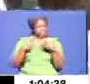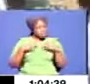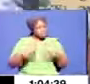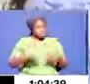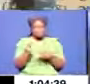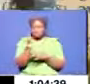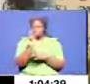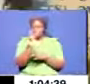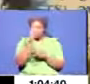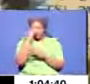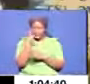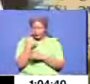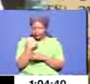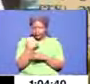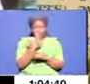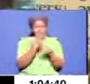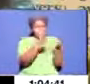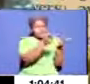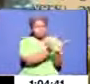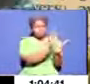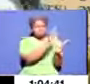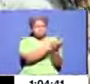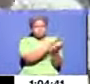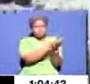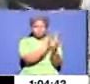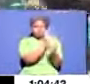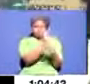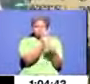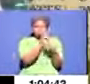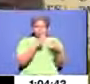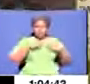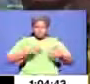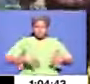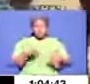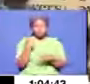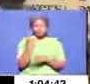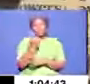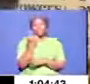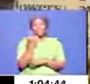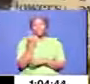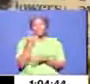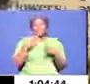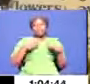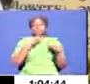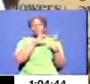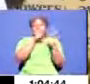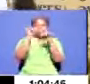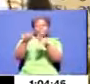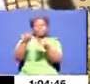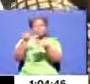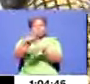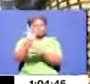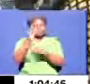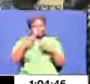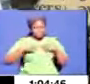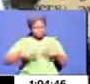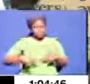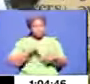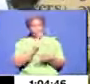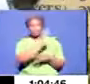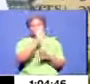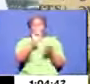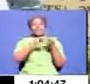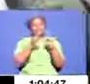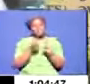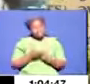is, wakikuja kuchukua, watu waamini waliode zao. Sasa watu wanaona kama kuna watu wengi, lakini wingi